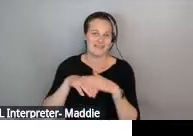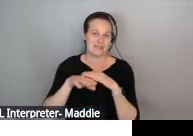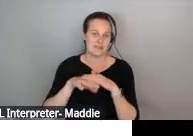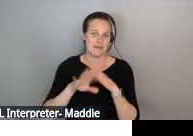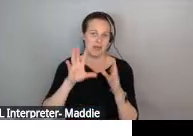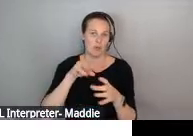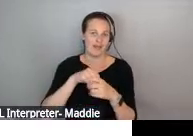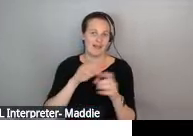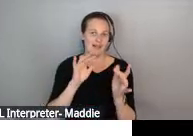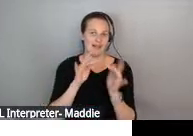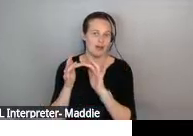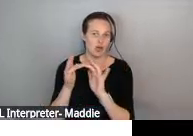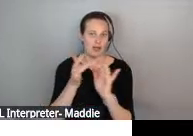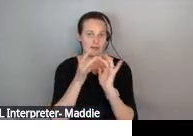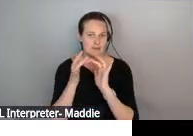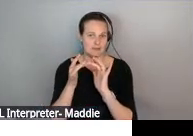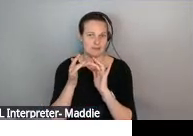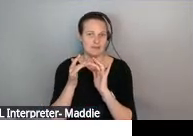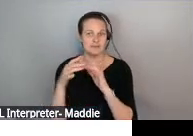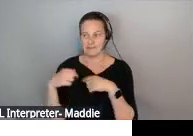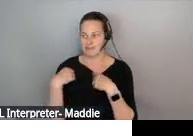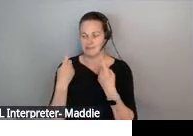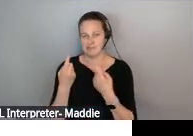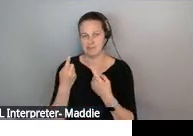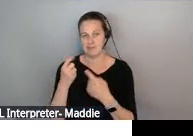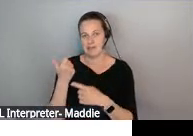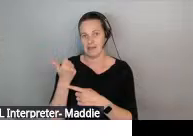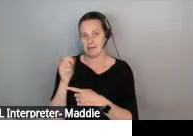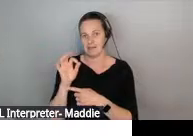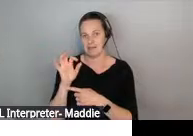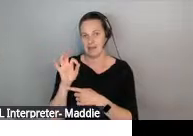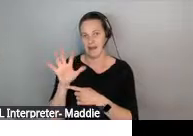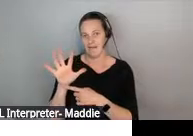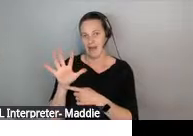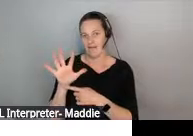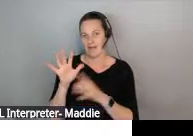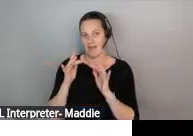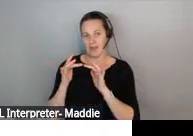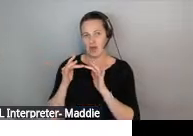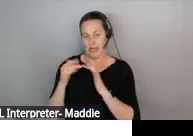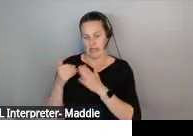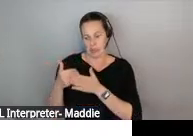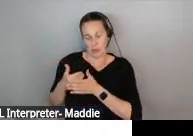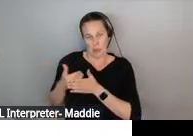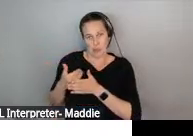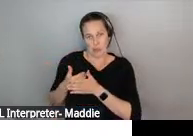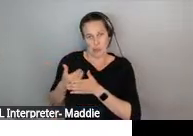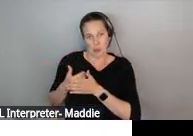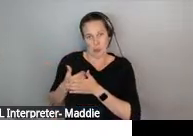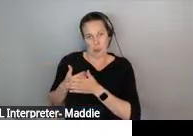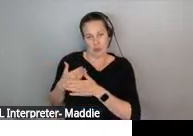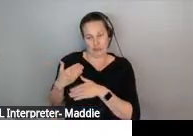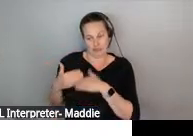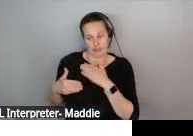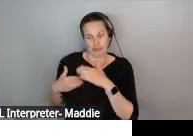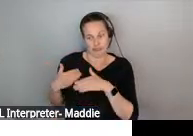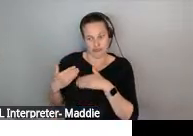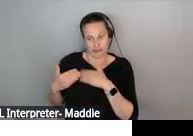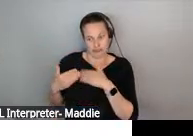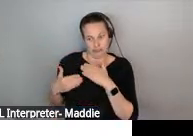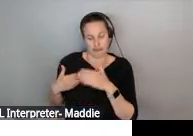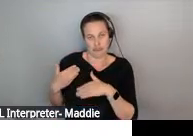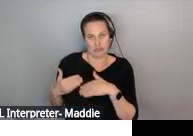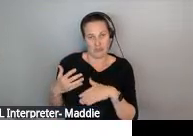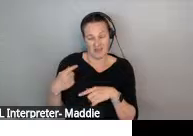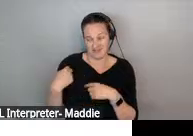the internet since as early as 1995, when the internet was pretty new. But just within the